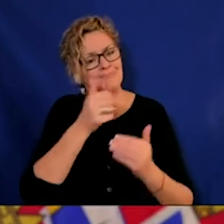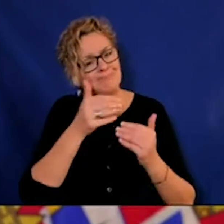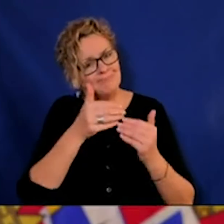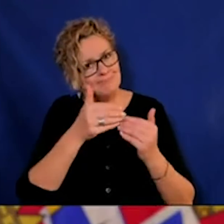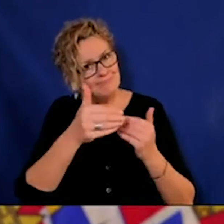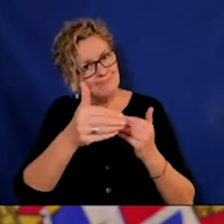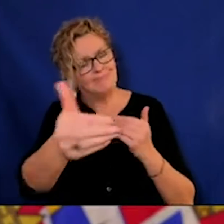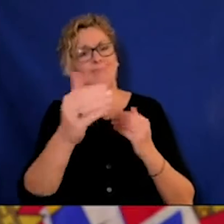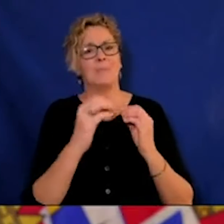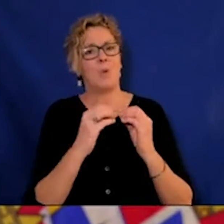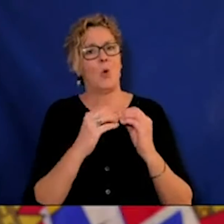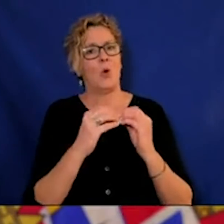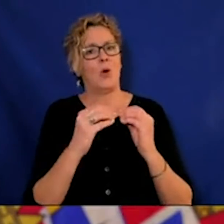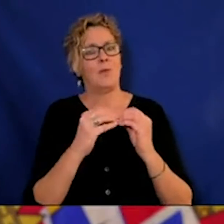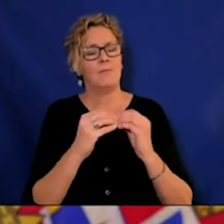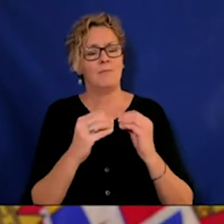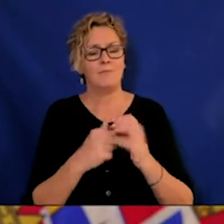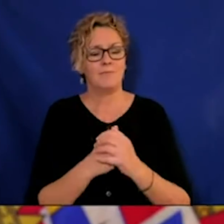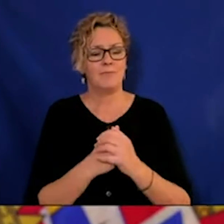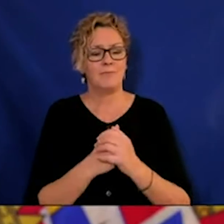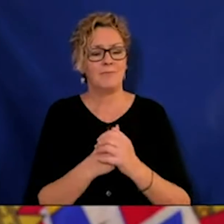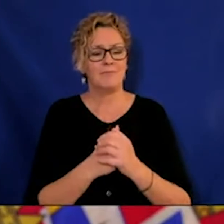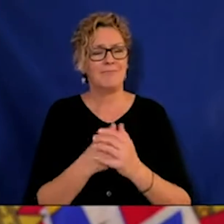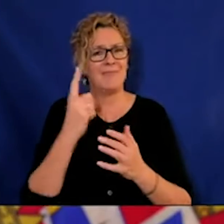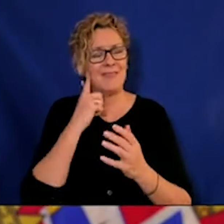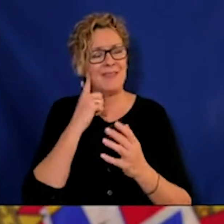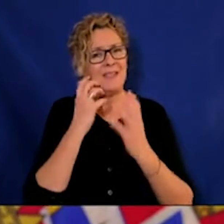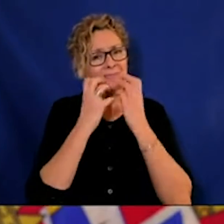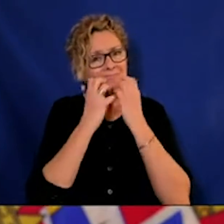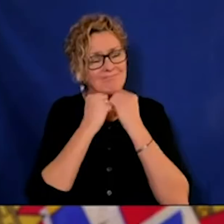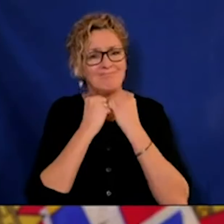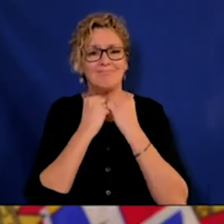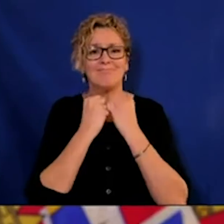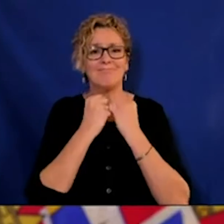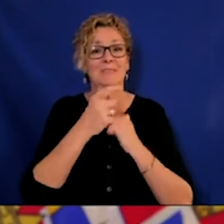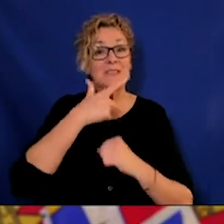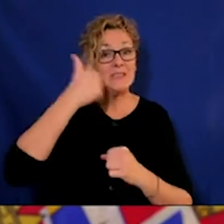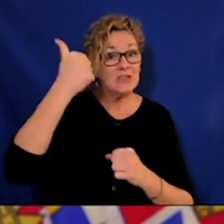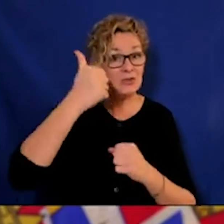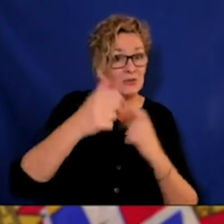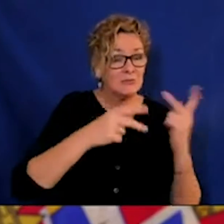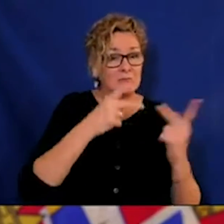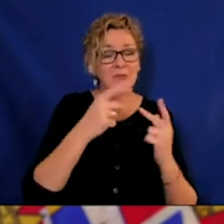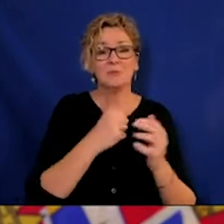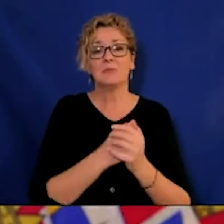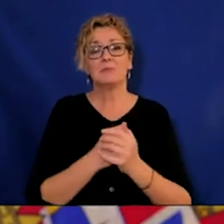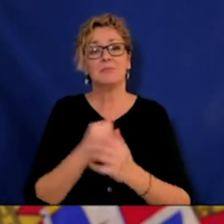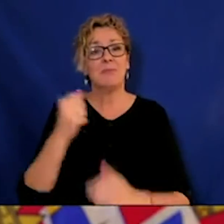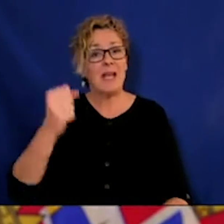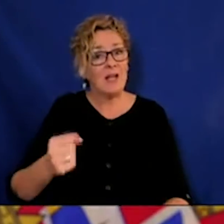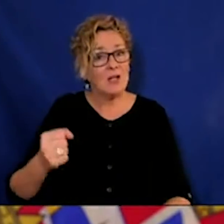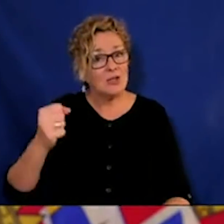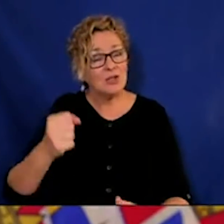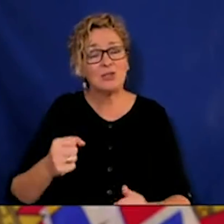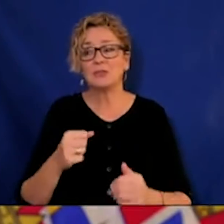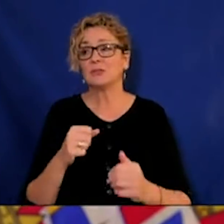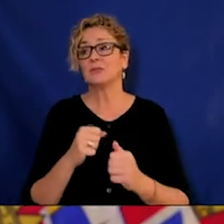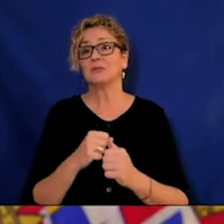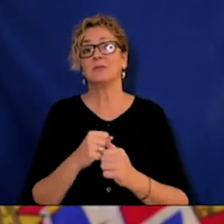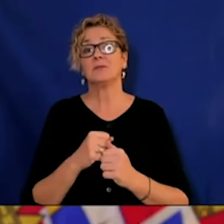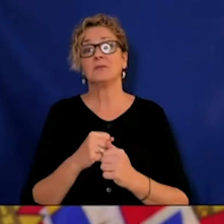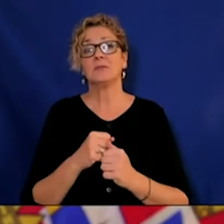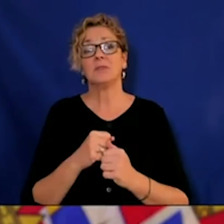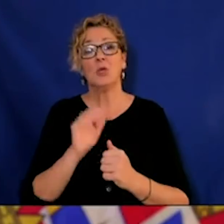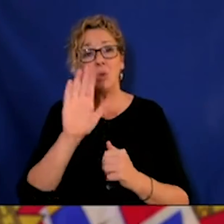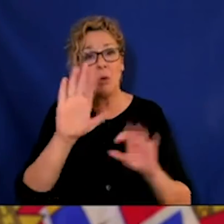our seniors and our elders, and to help see us through to the light that is ahead. It is our